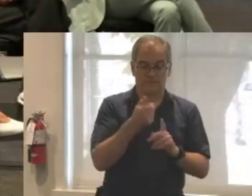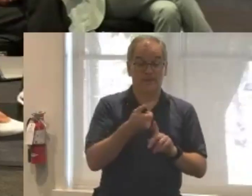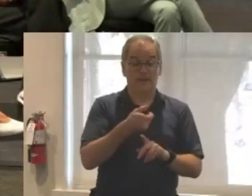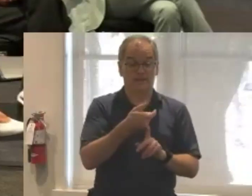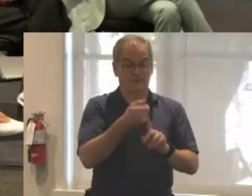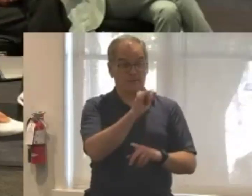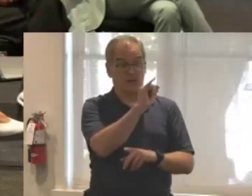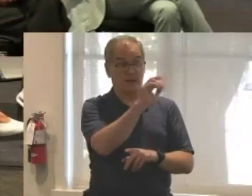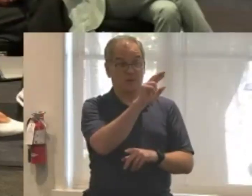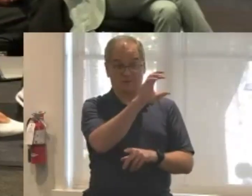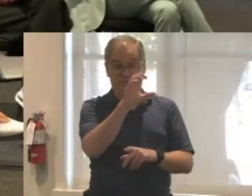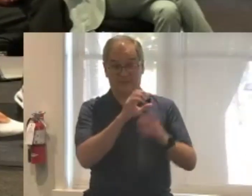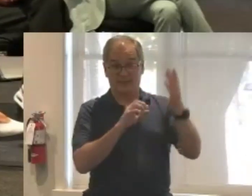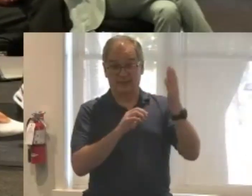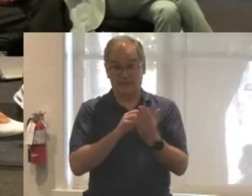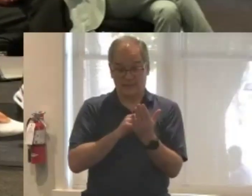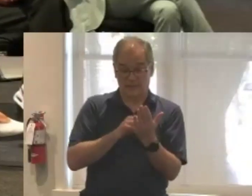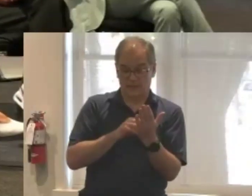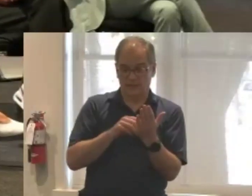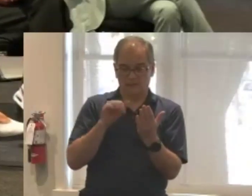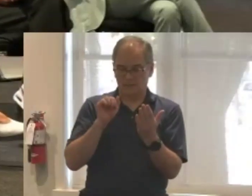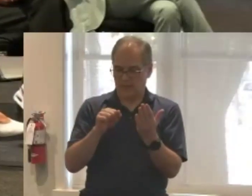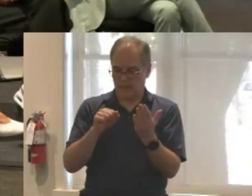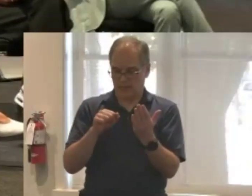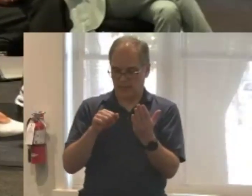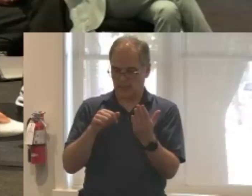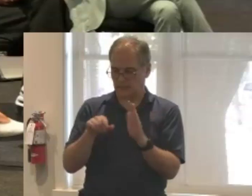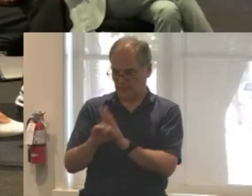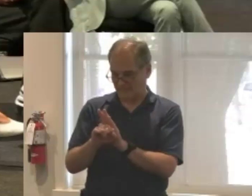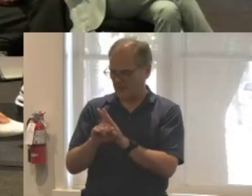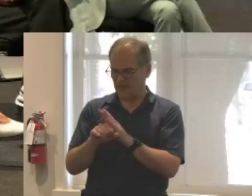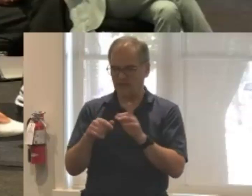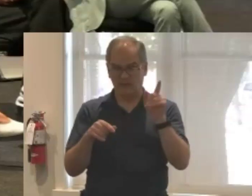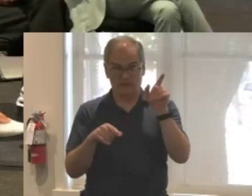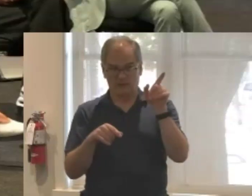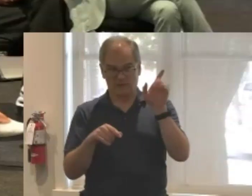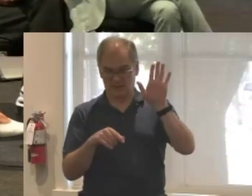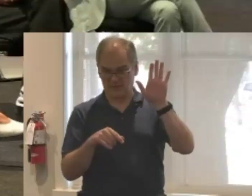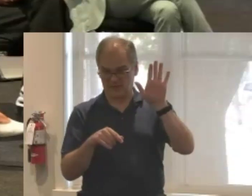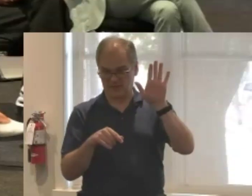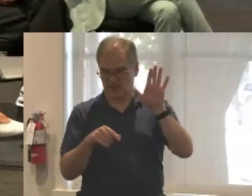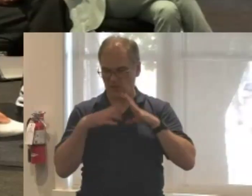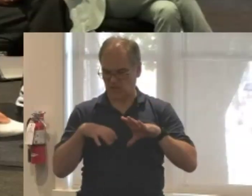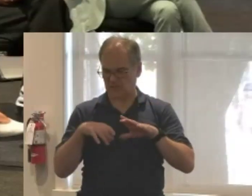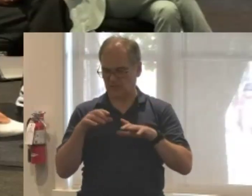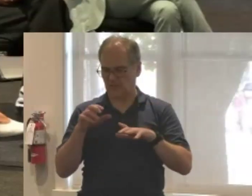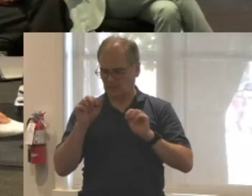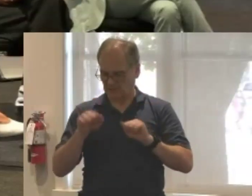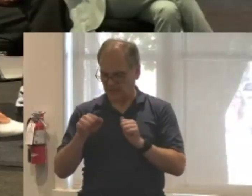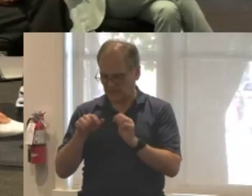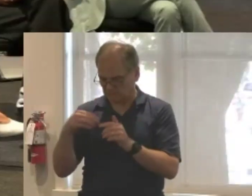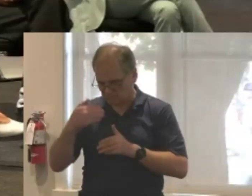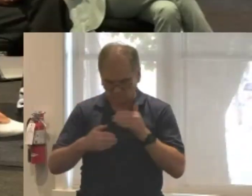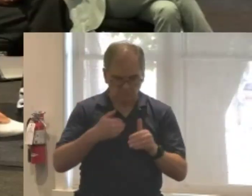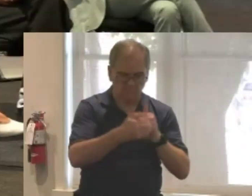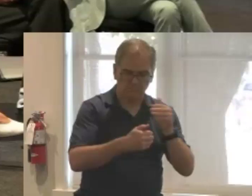us to see any need or referral they might have from the start. This is then continued by sharing not only the services we can support through